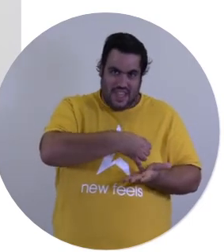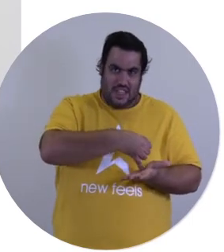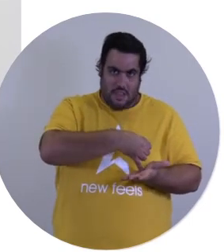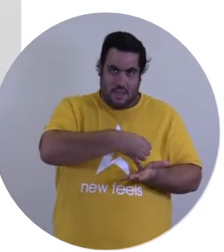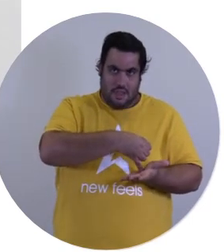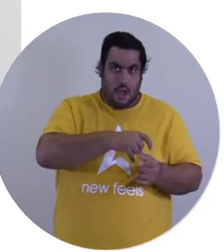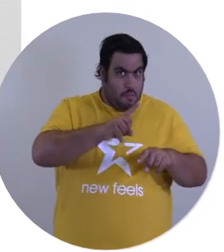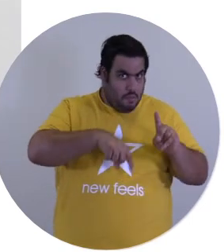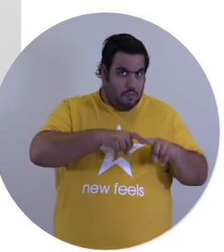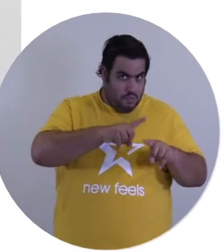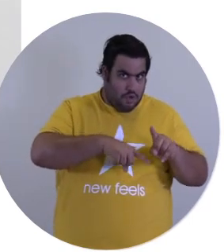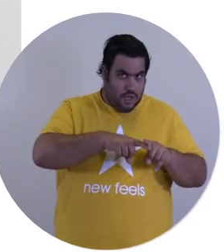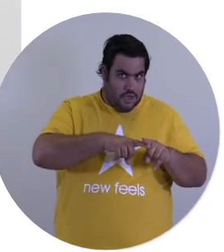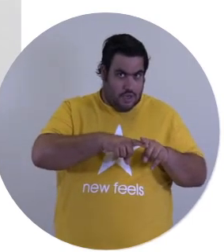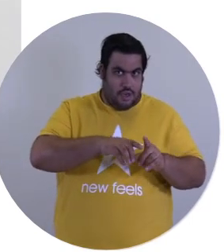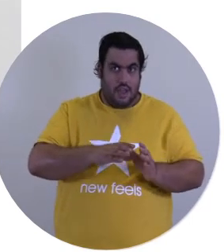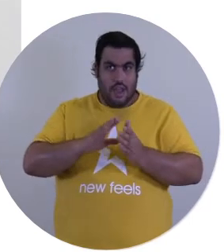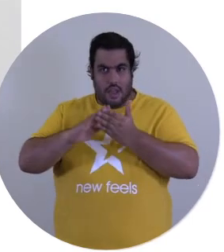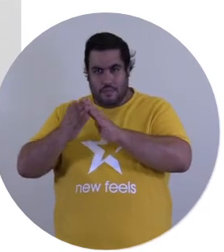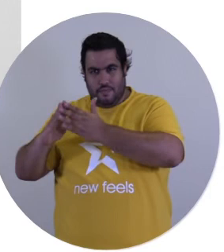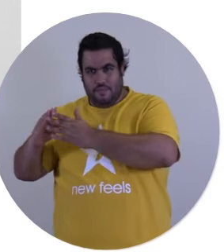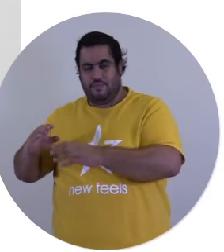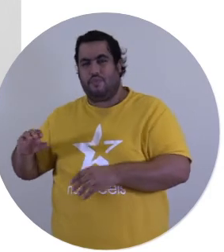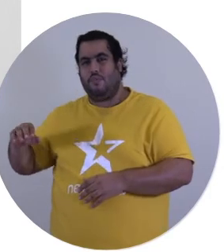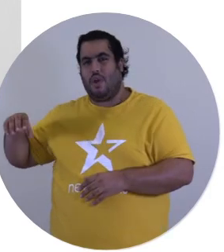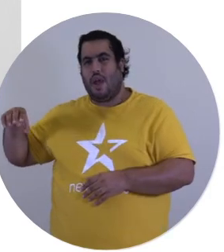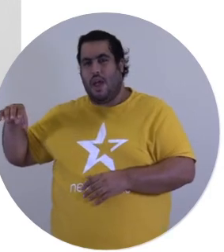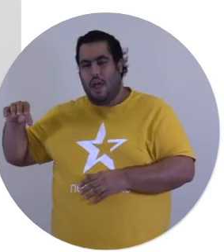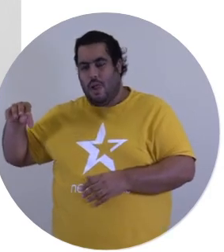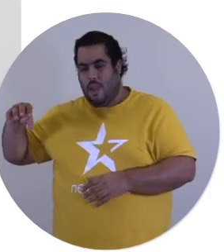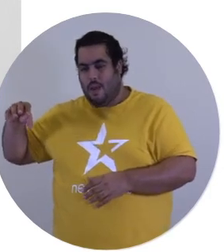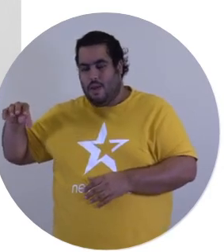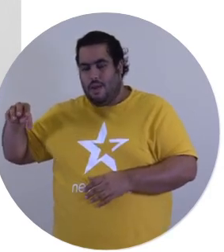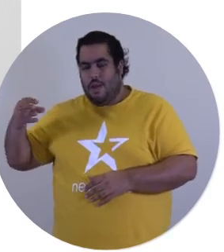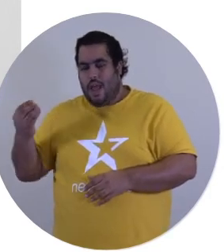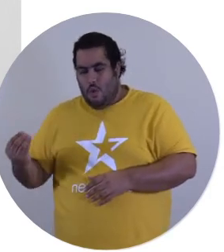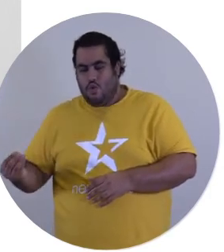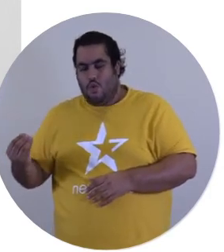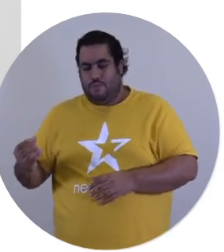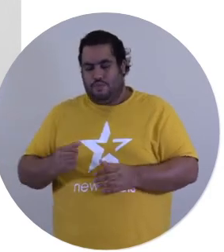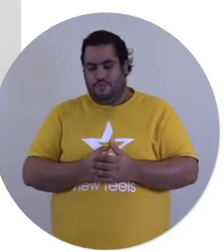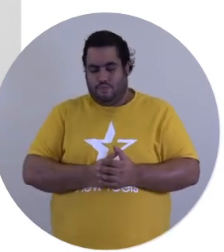Solving traffic problems. People don't like traffic, so we have to solve the problem.